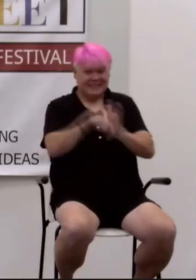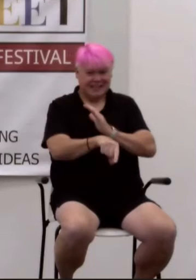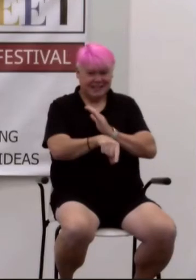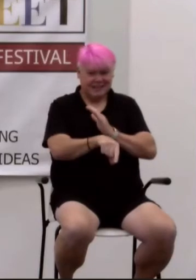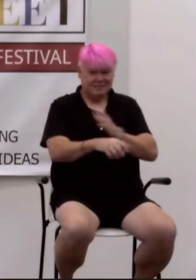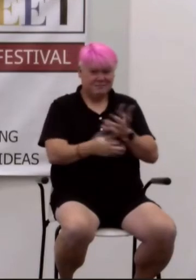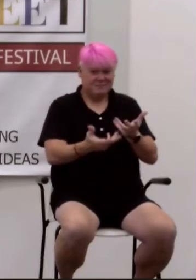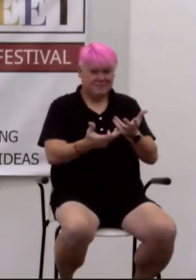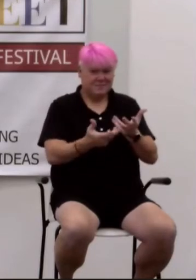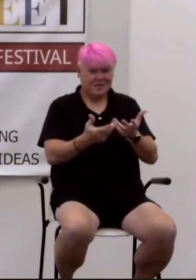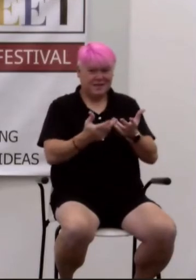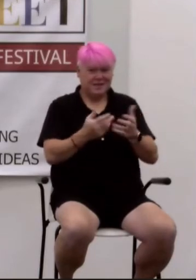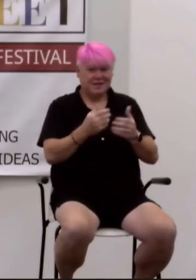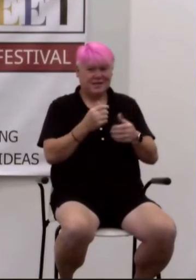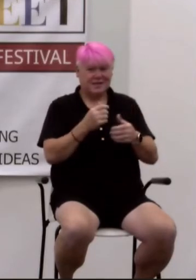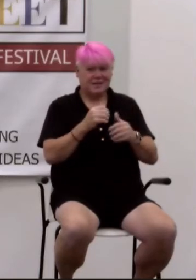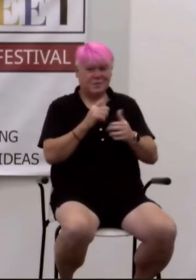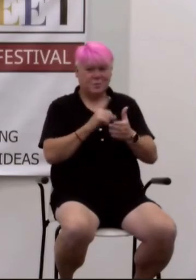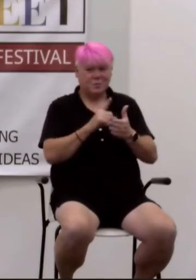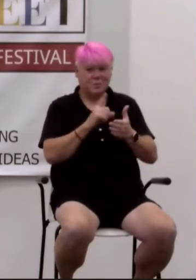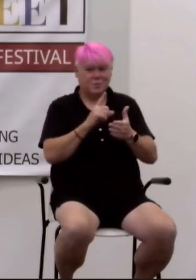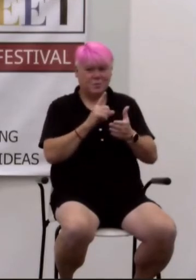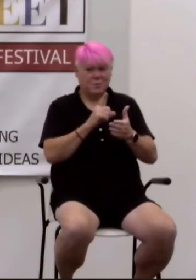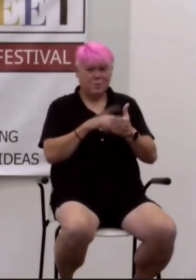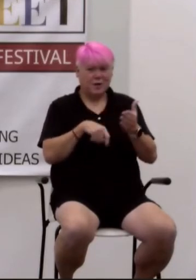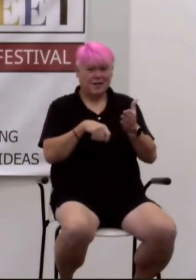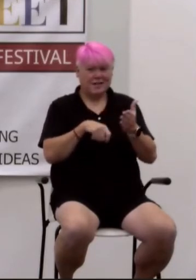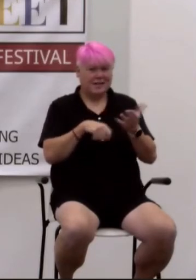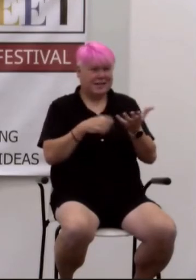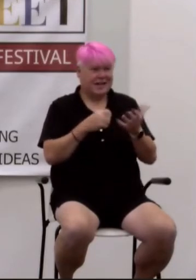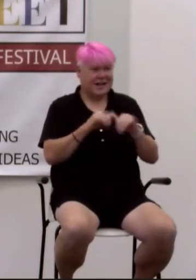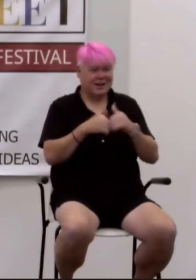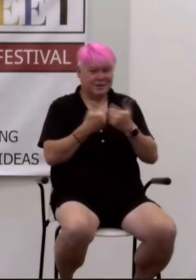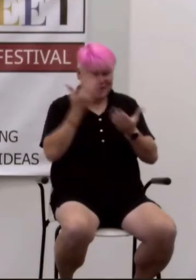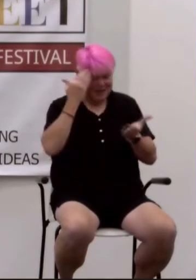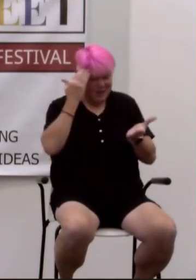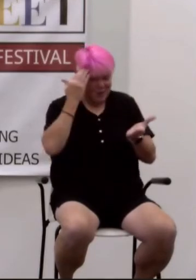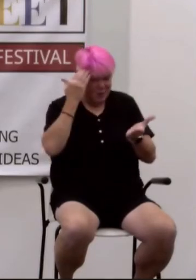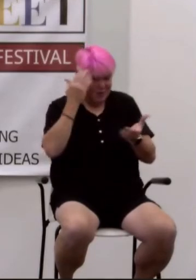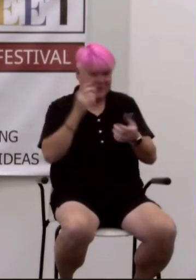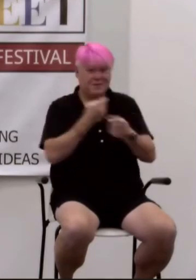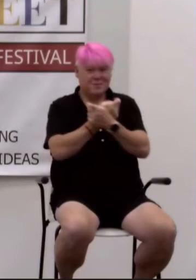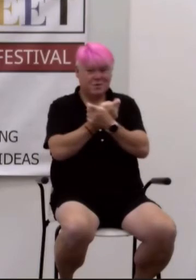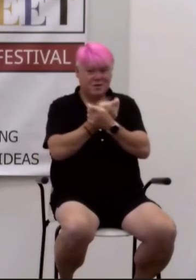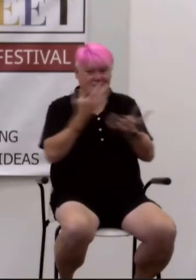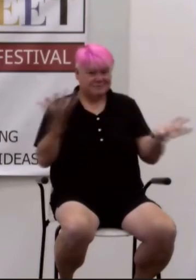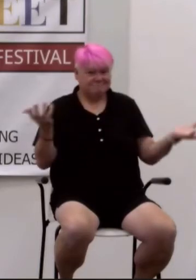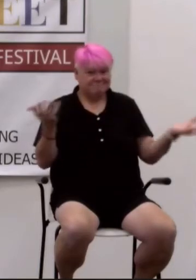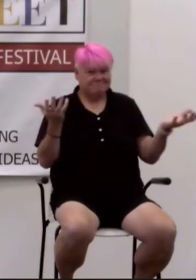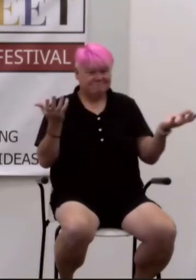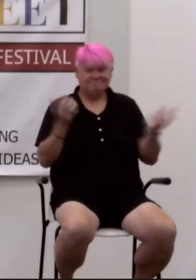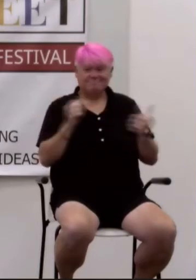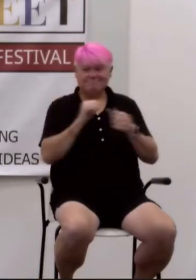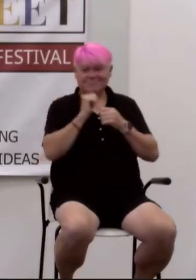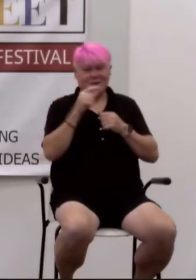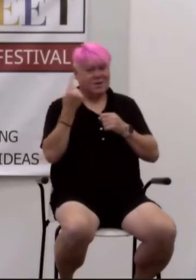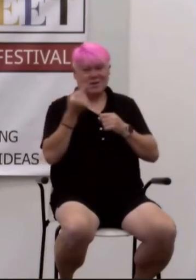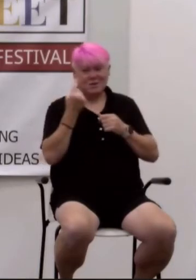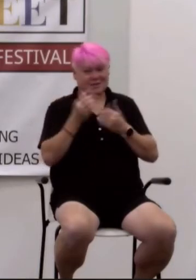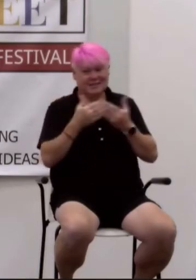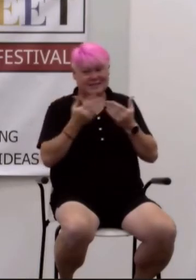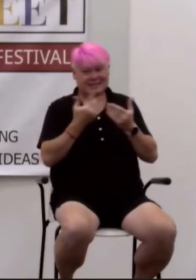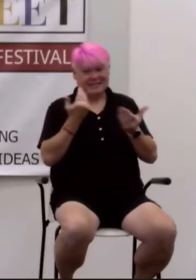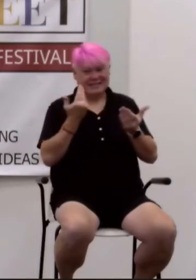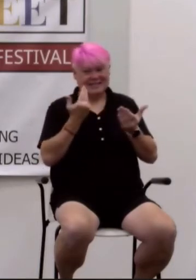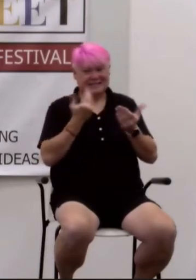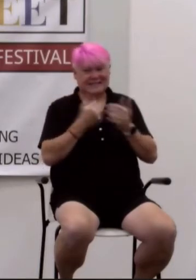what are the symptoms? Would the person know that they'd been poisoned? You know, it's not always.